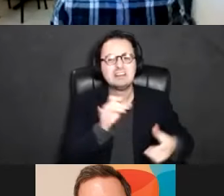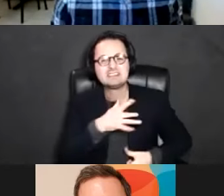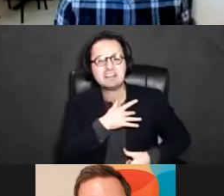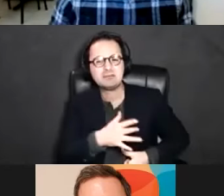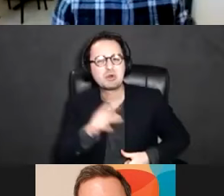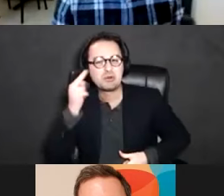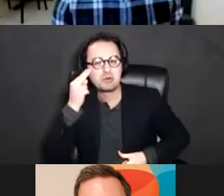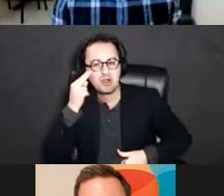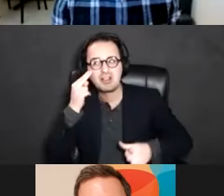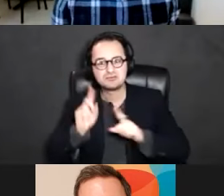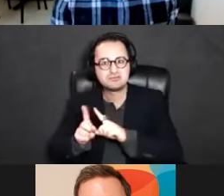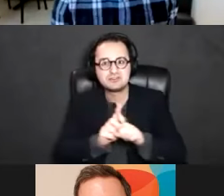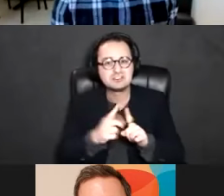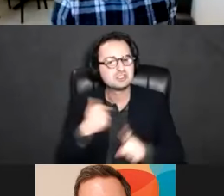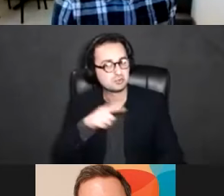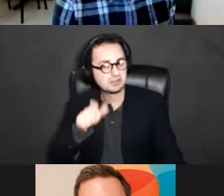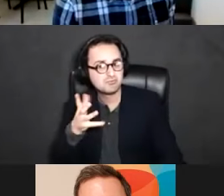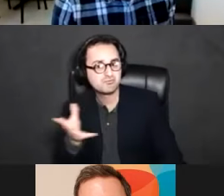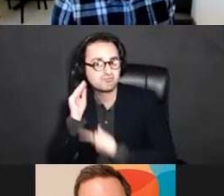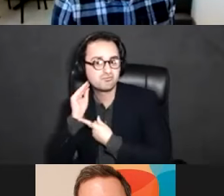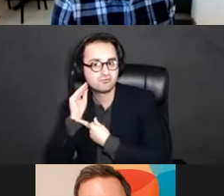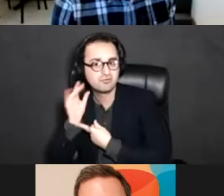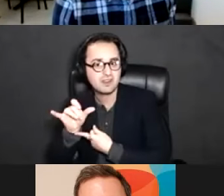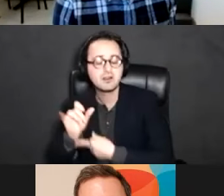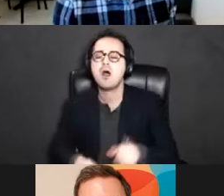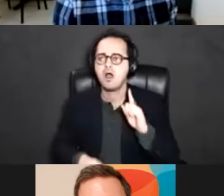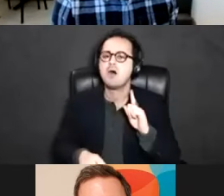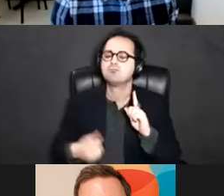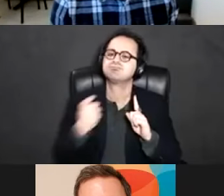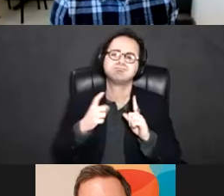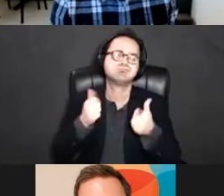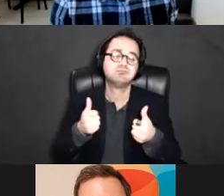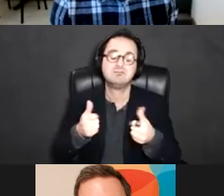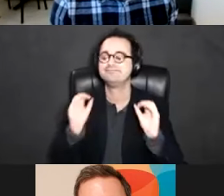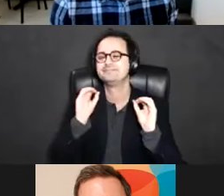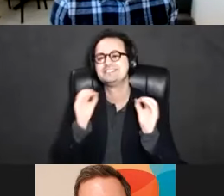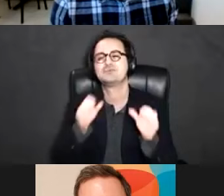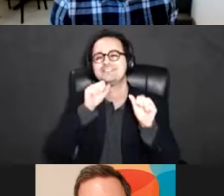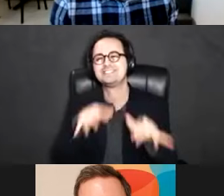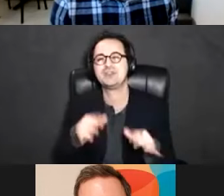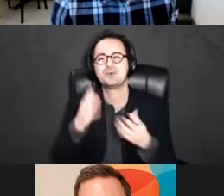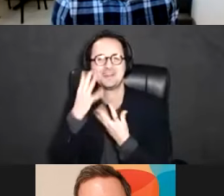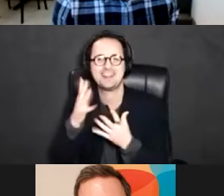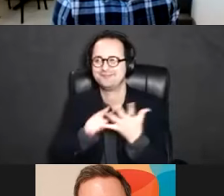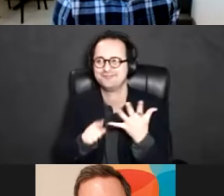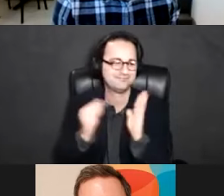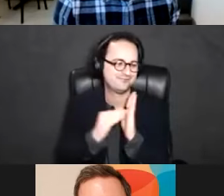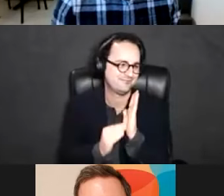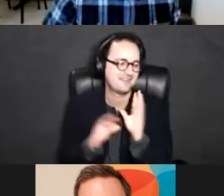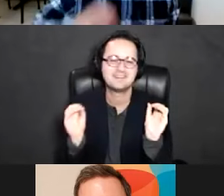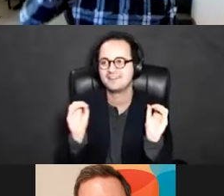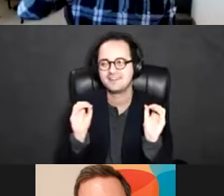be considering? Yeah, totally. Great question. I'm very interested in it. I have zero data beyond